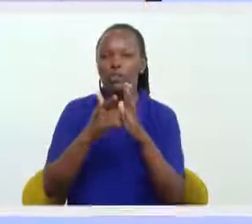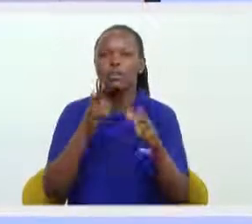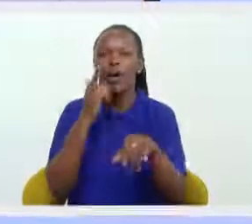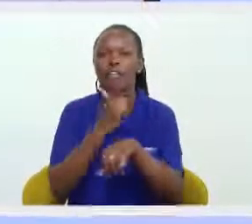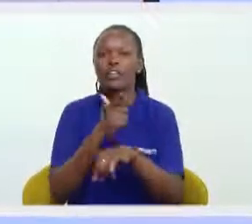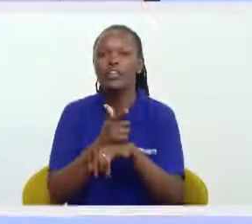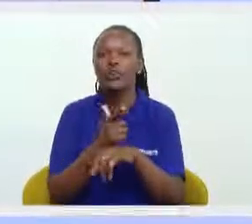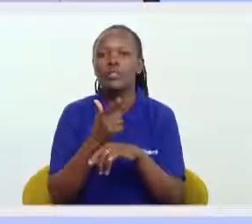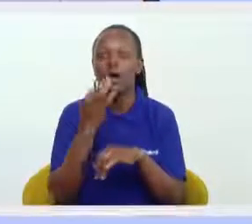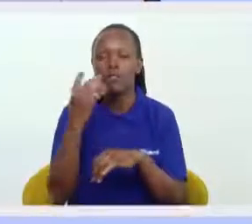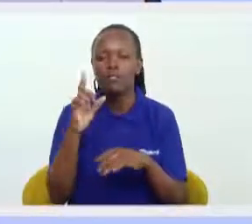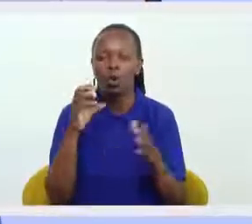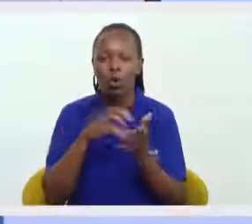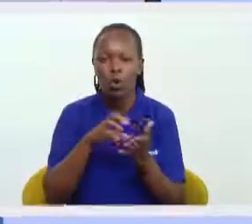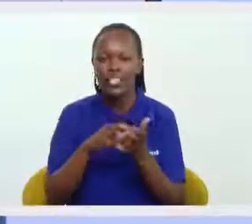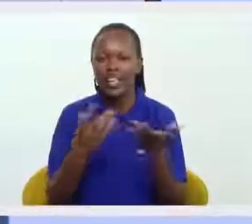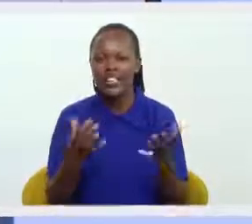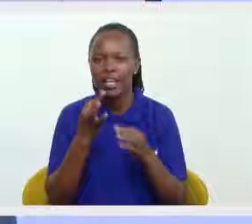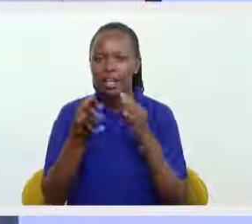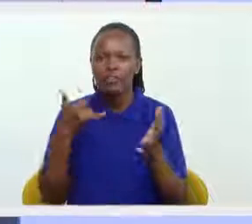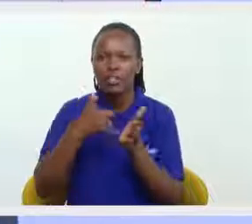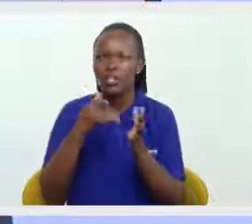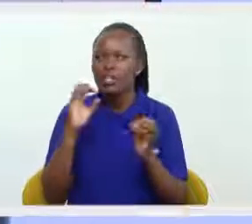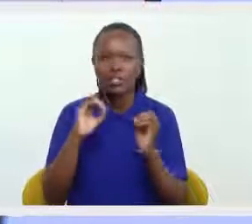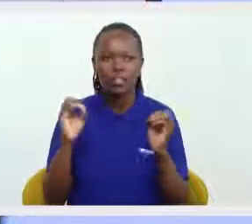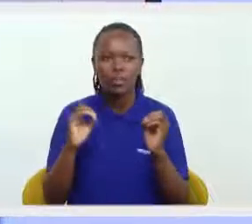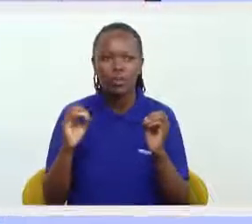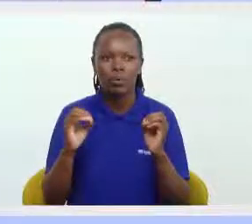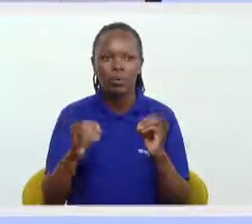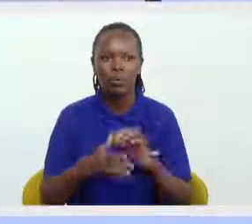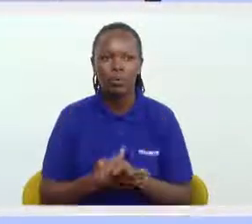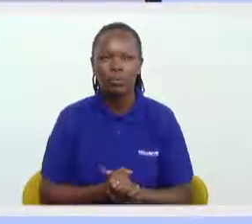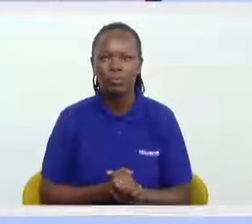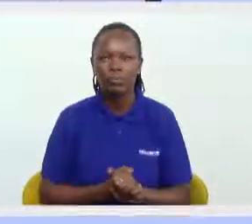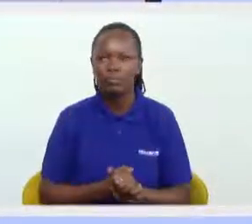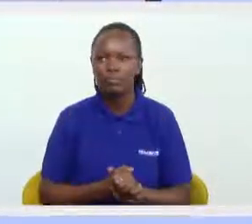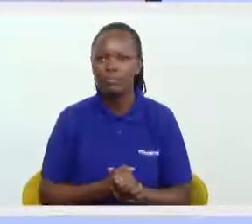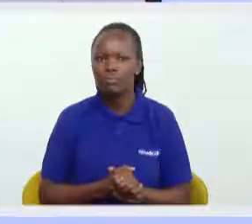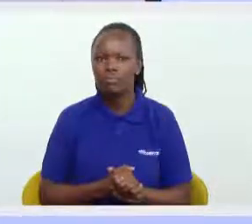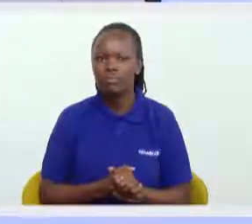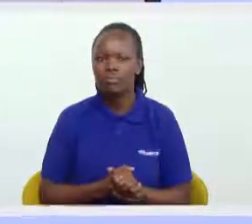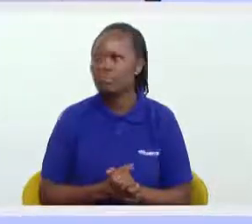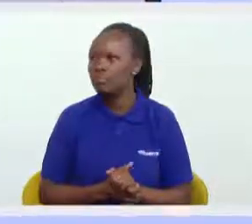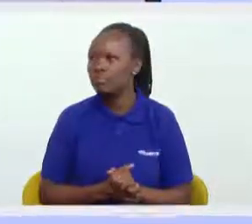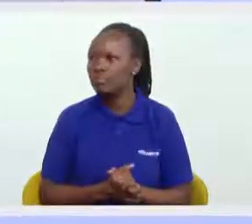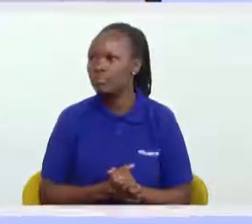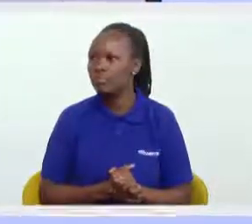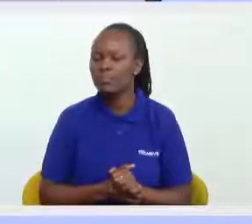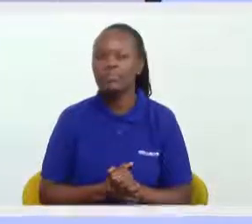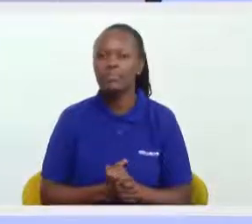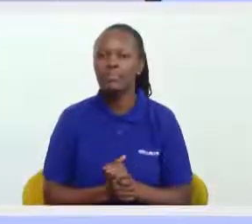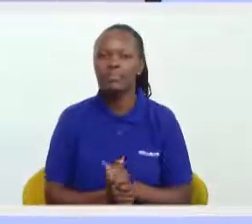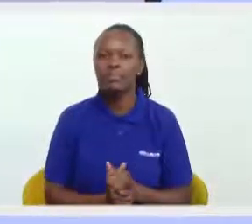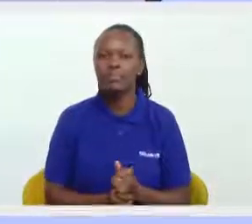content creator didn't include them. I assume many people in this room are familiar with that one.